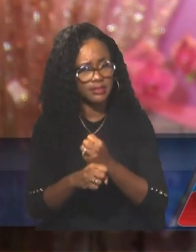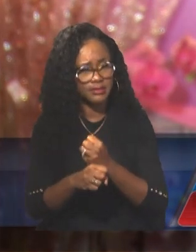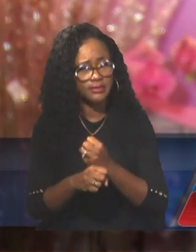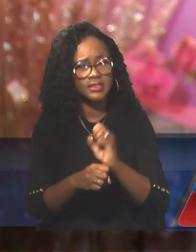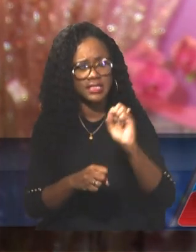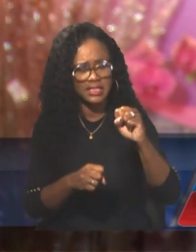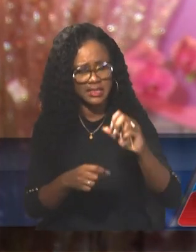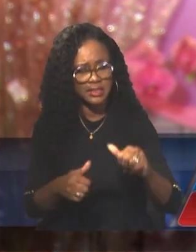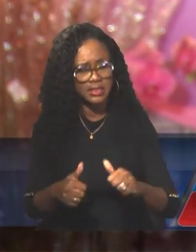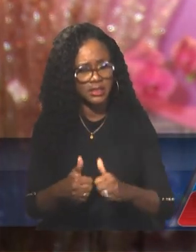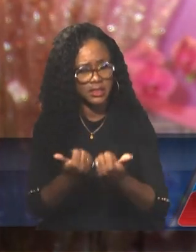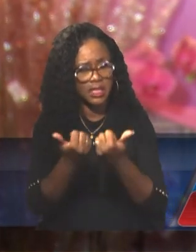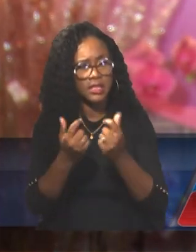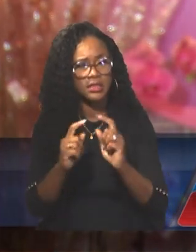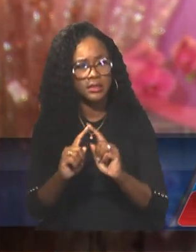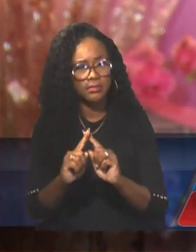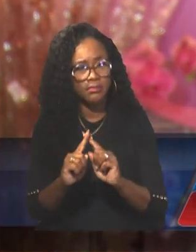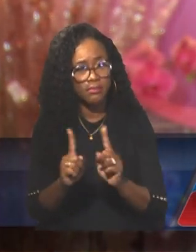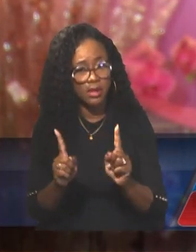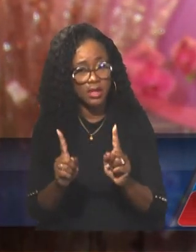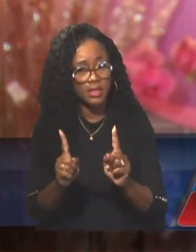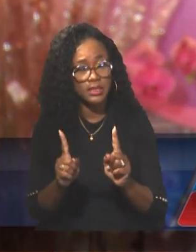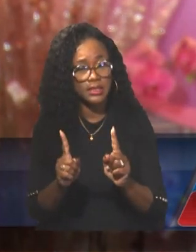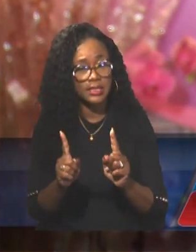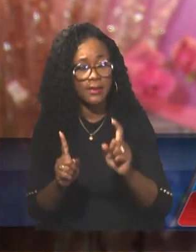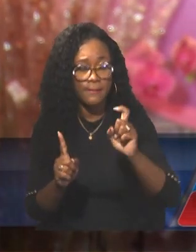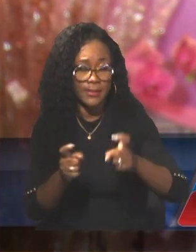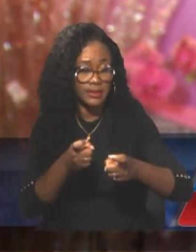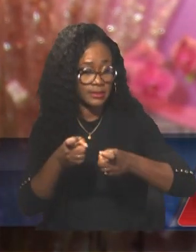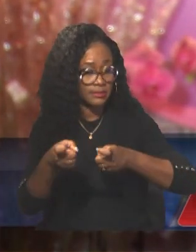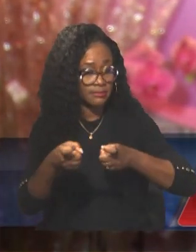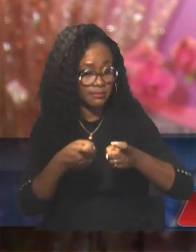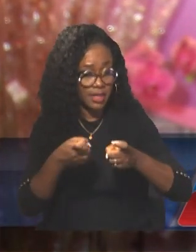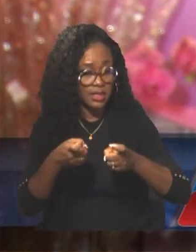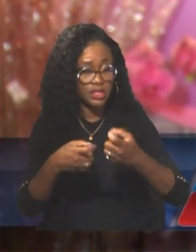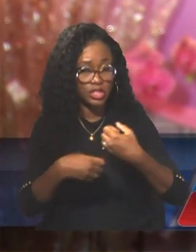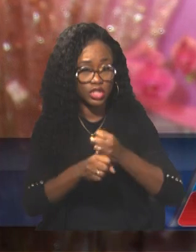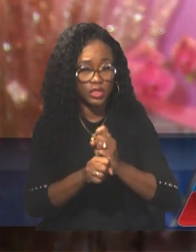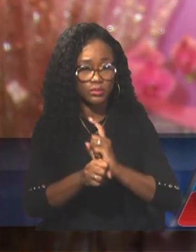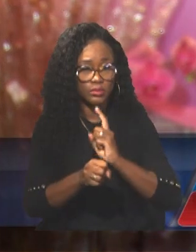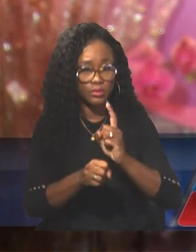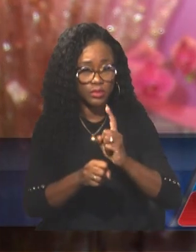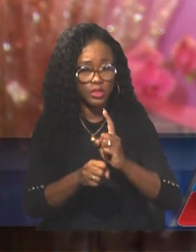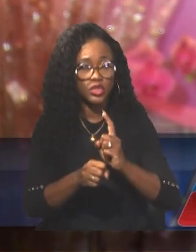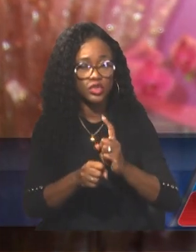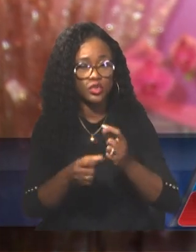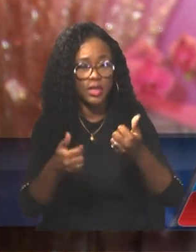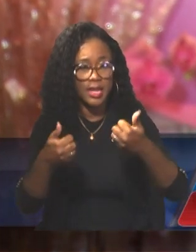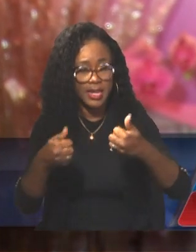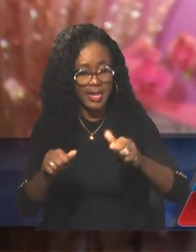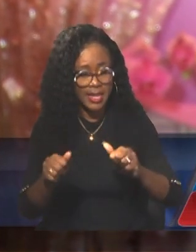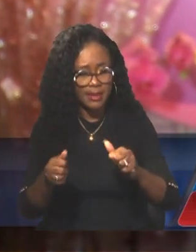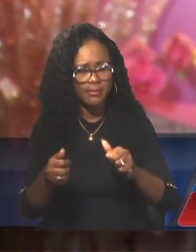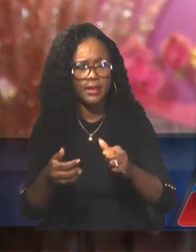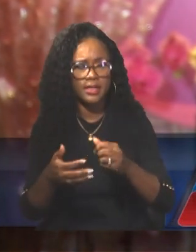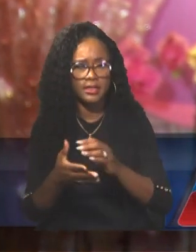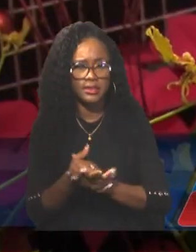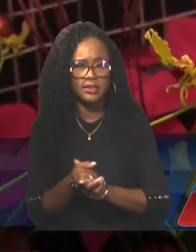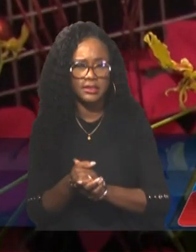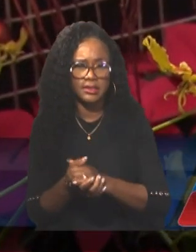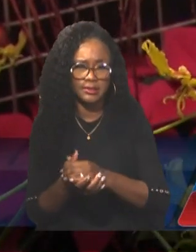challenge, but at the end of the day, as a business, we have to manage it to ensure we are able to deliver and meet with our customer